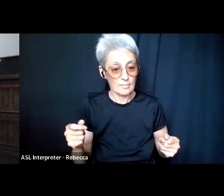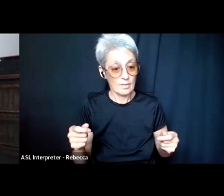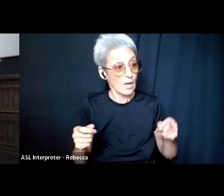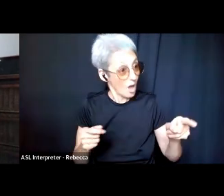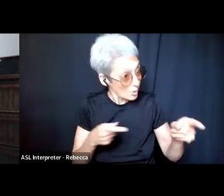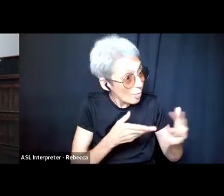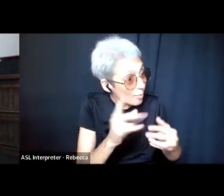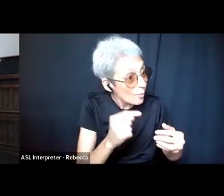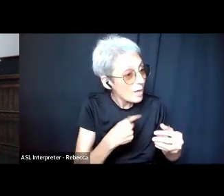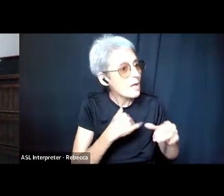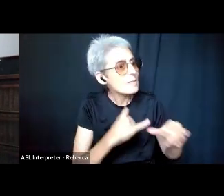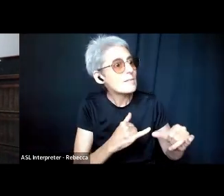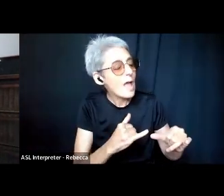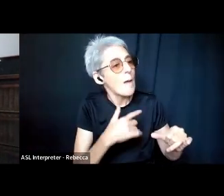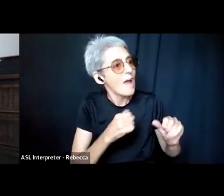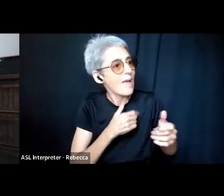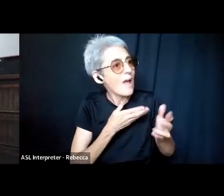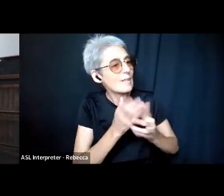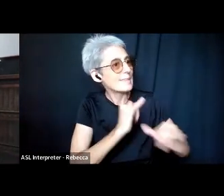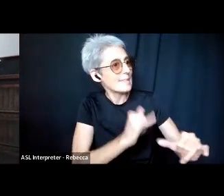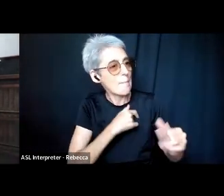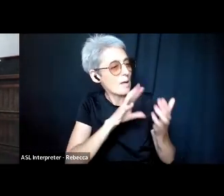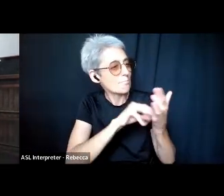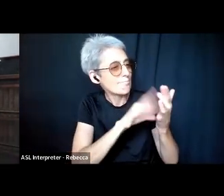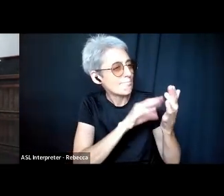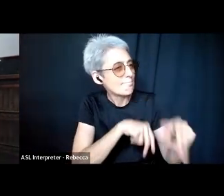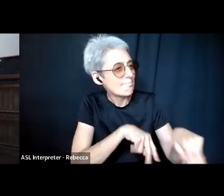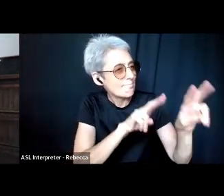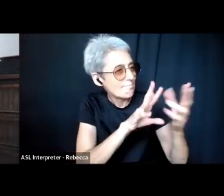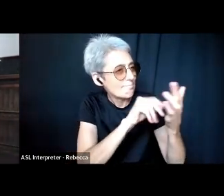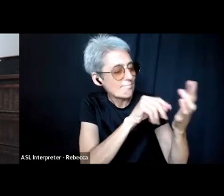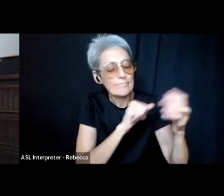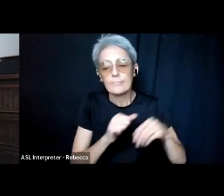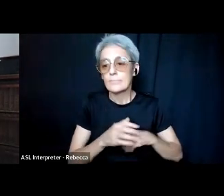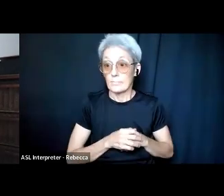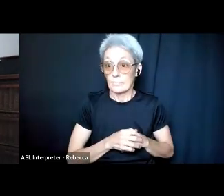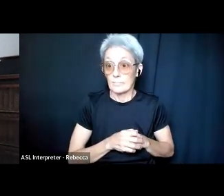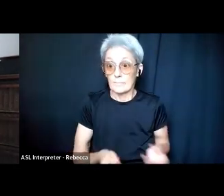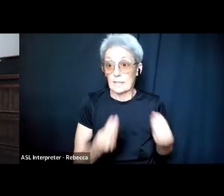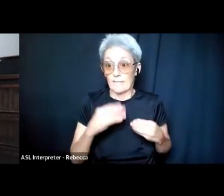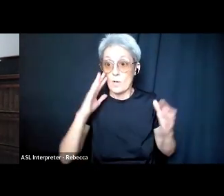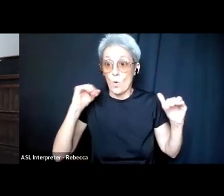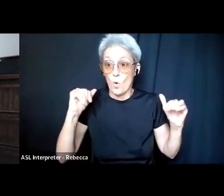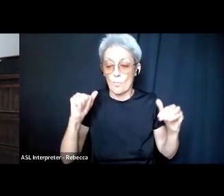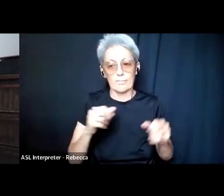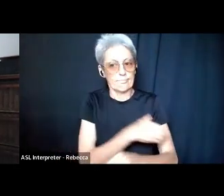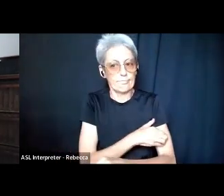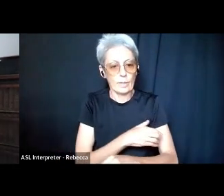so it imbues people with a huge sense of hope. It's very powerful. Next slide, please.